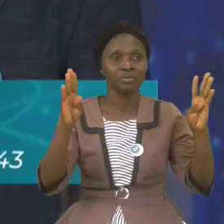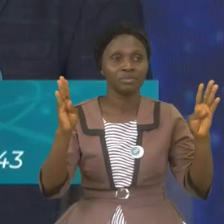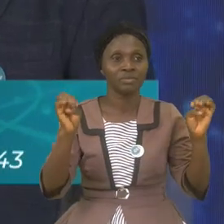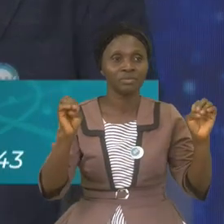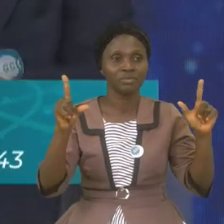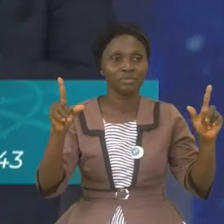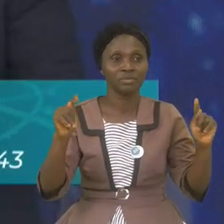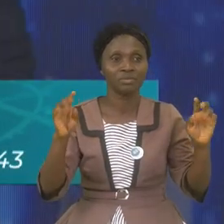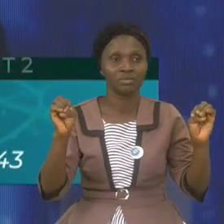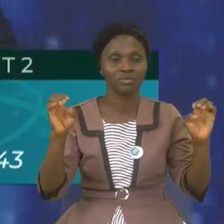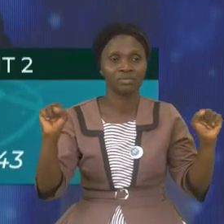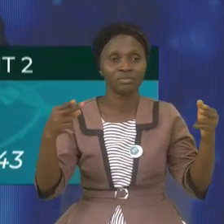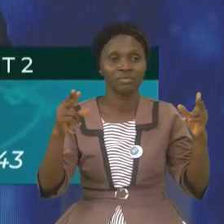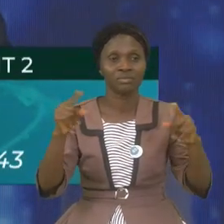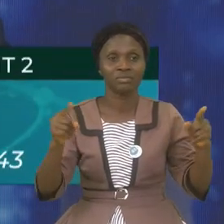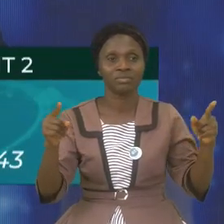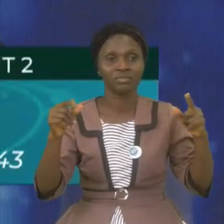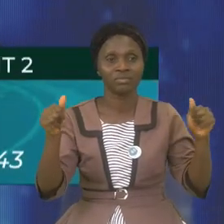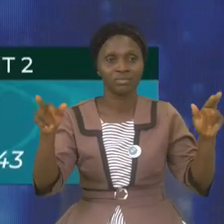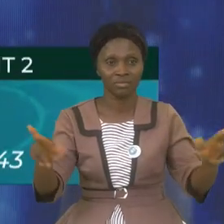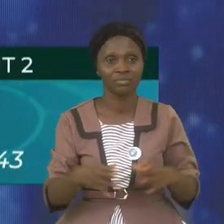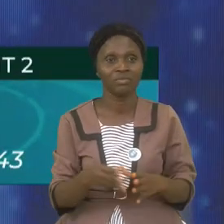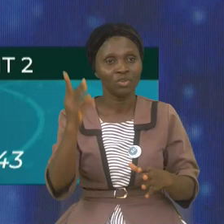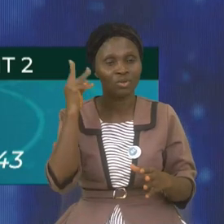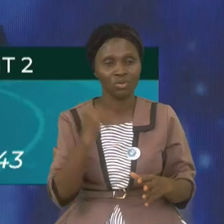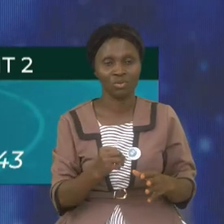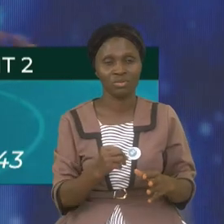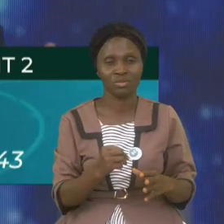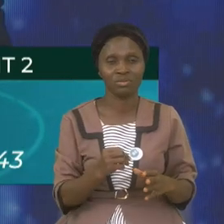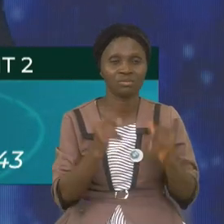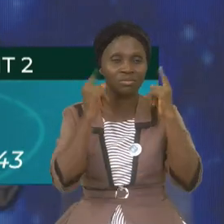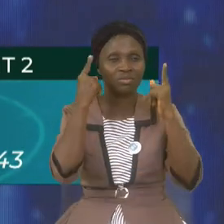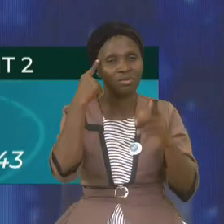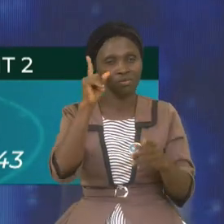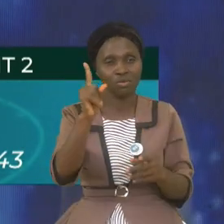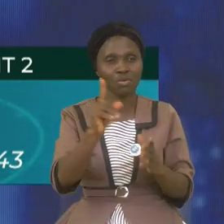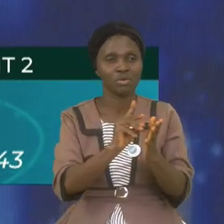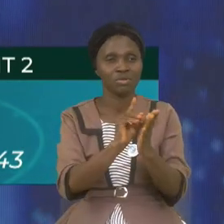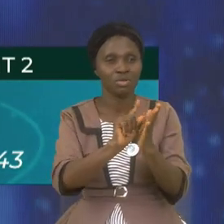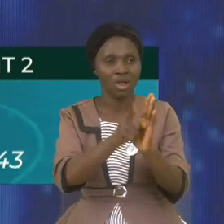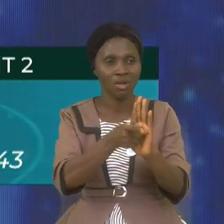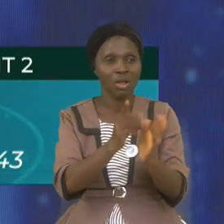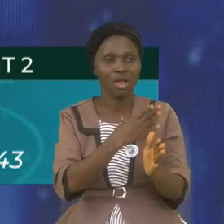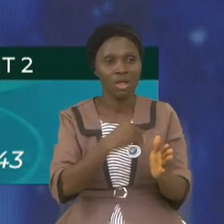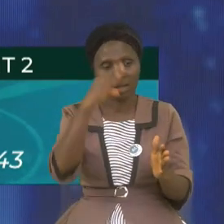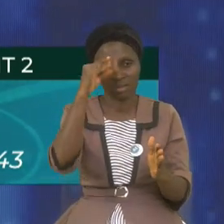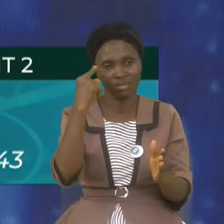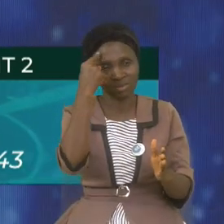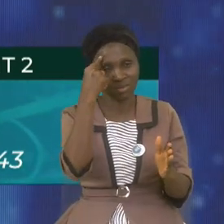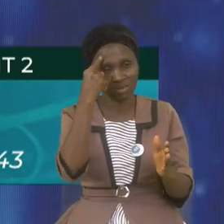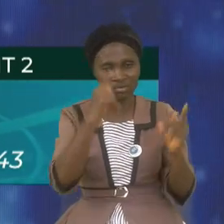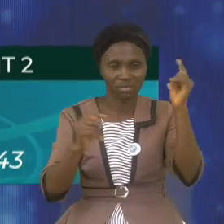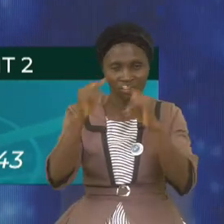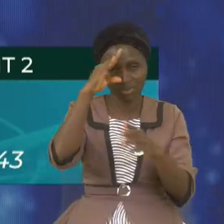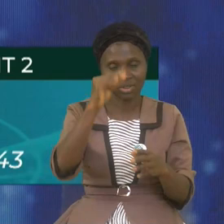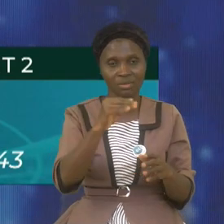1 hour, and his thoughts troubled him. And the king spake and said, Belteshazzar, that's